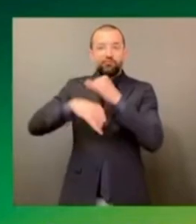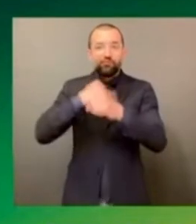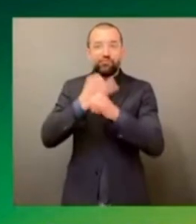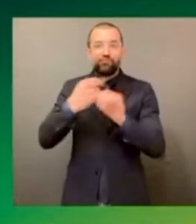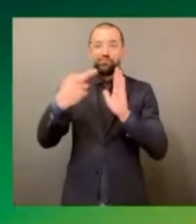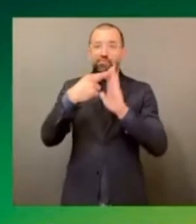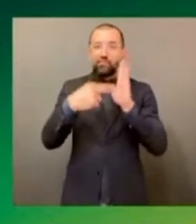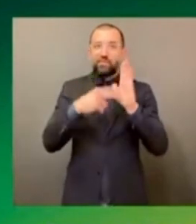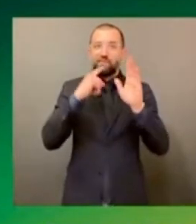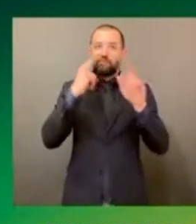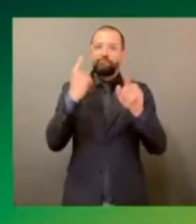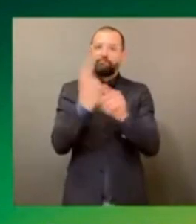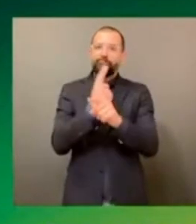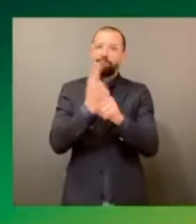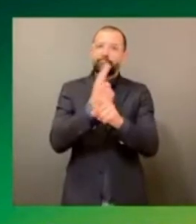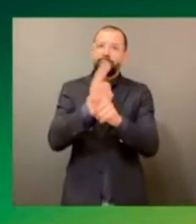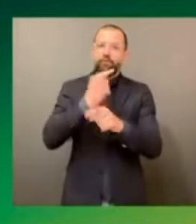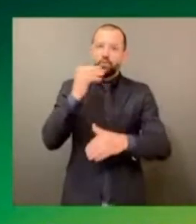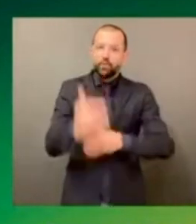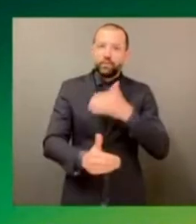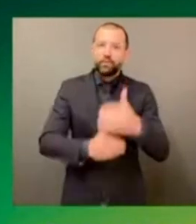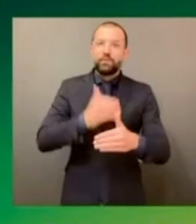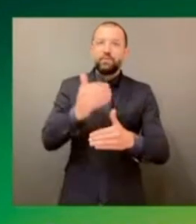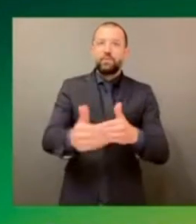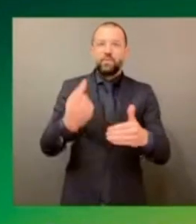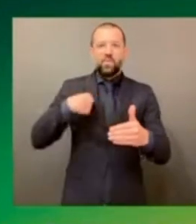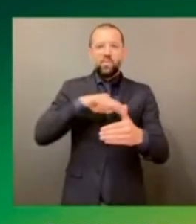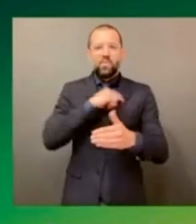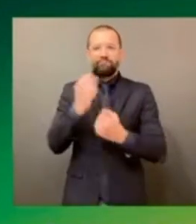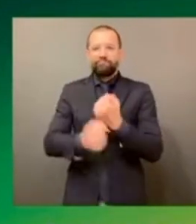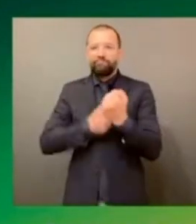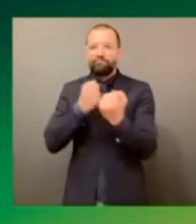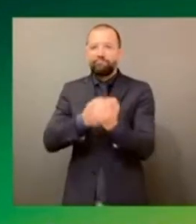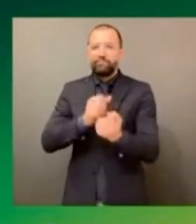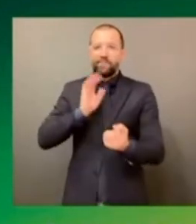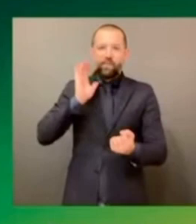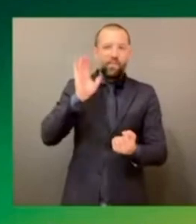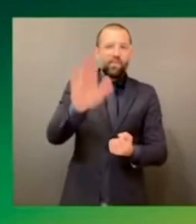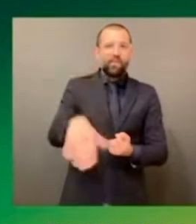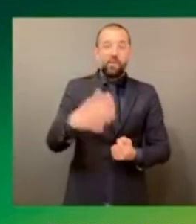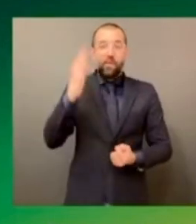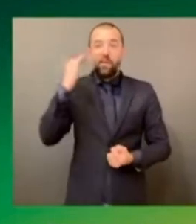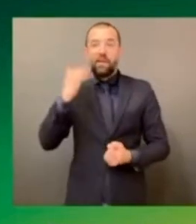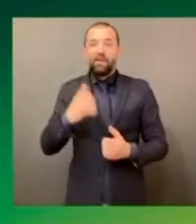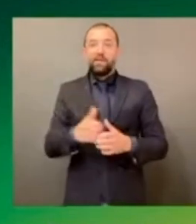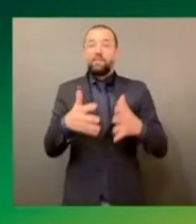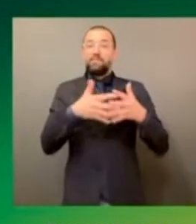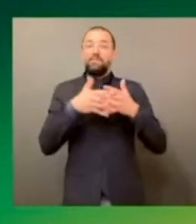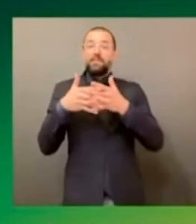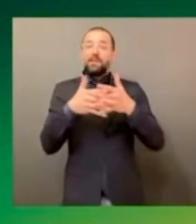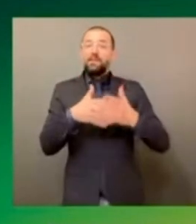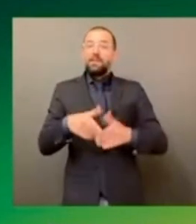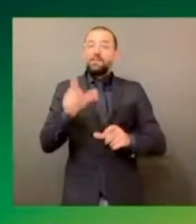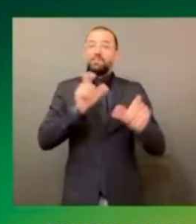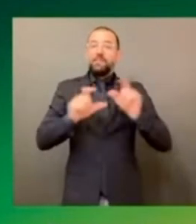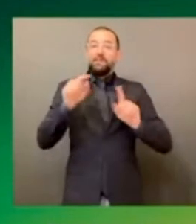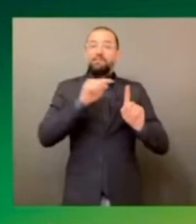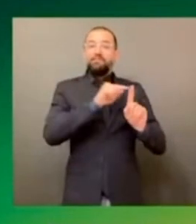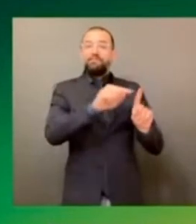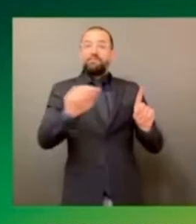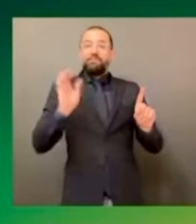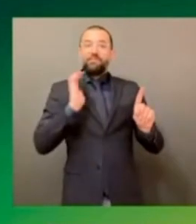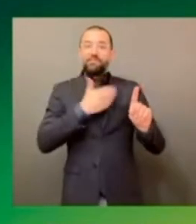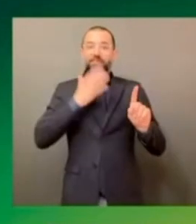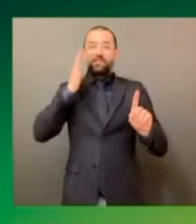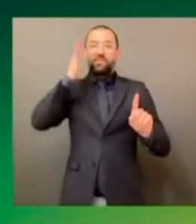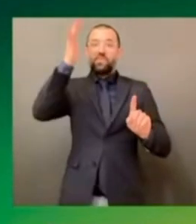in because the fates of the American people and of America and the continent